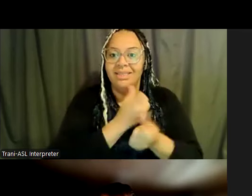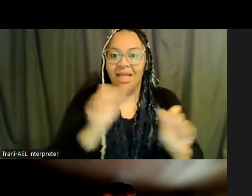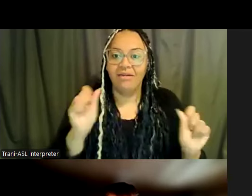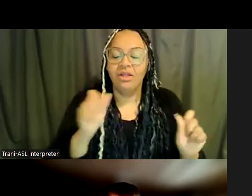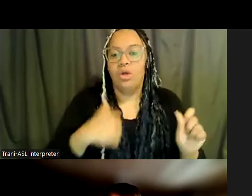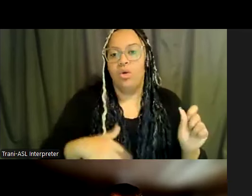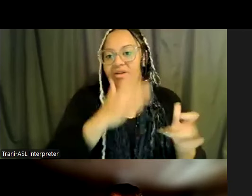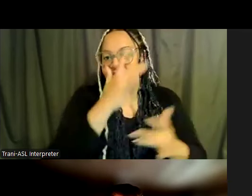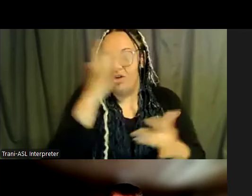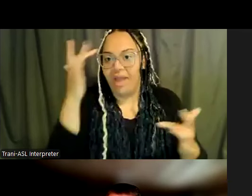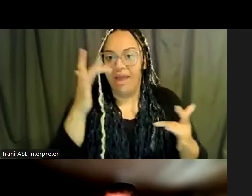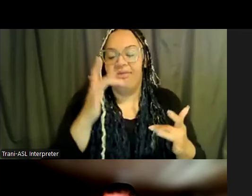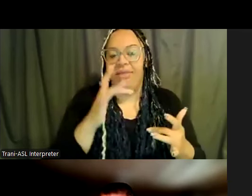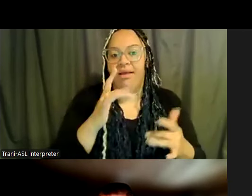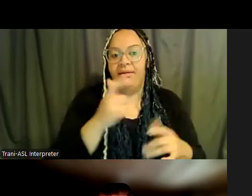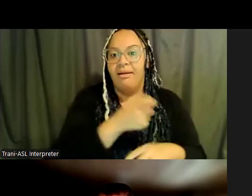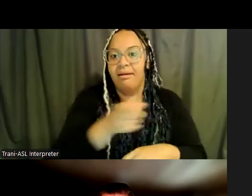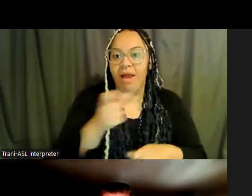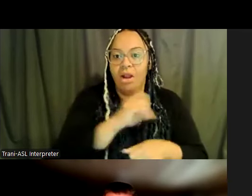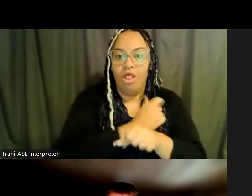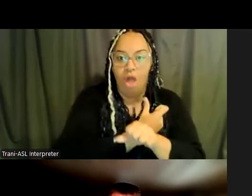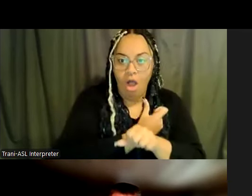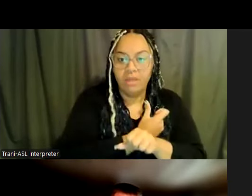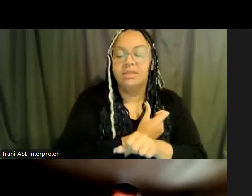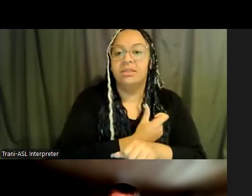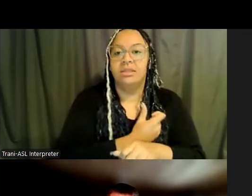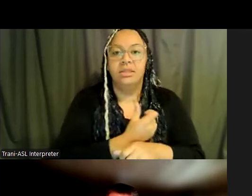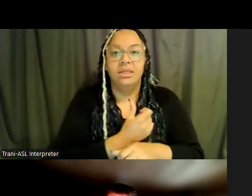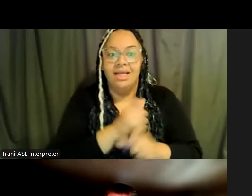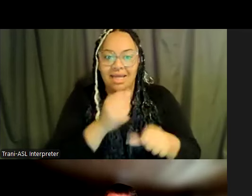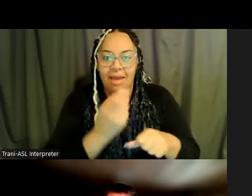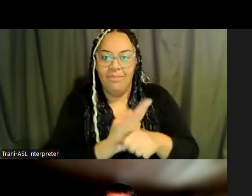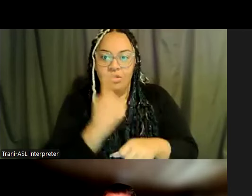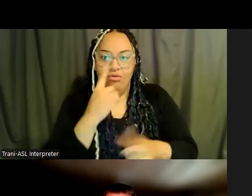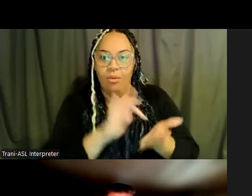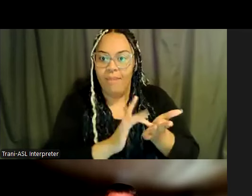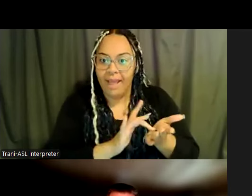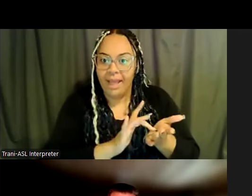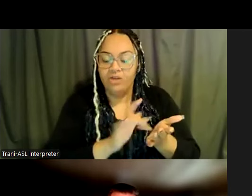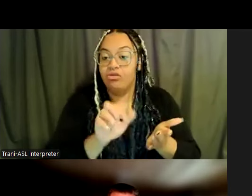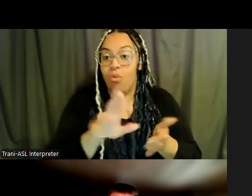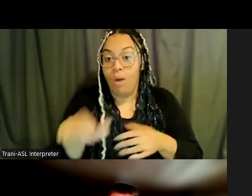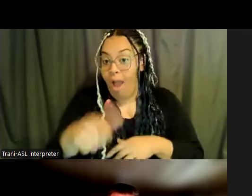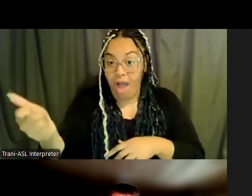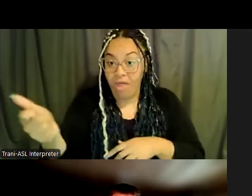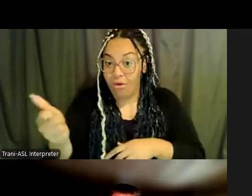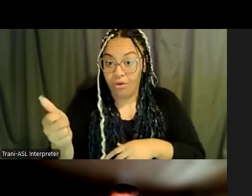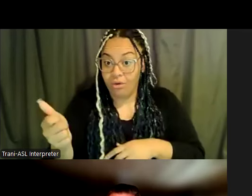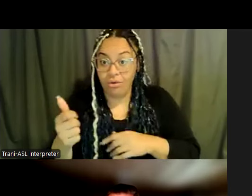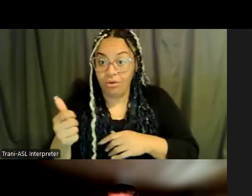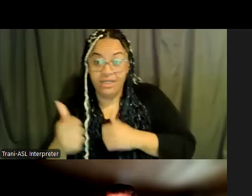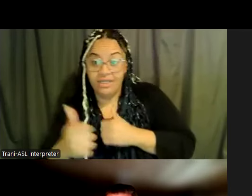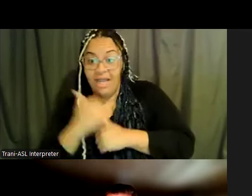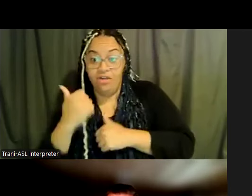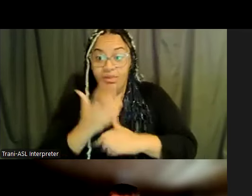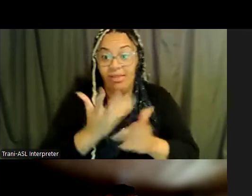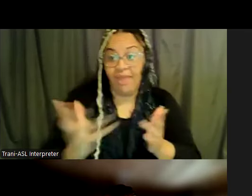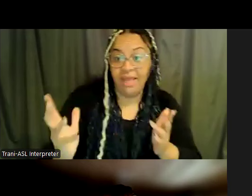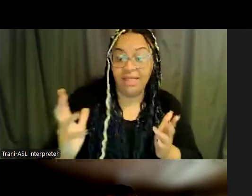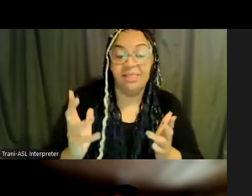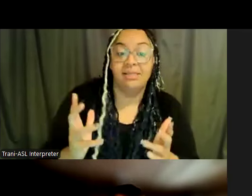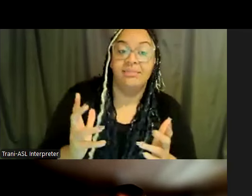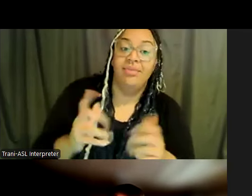gun safes can be used for medications as well, or other forms of weapons. Uh, Creating time and space, helping